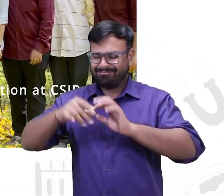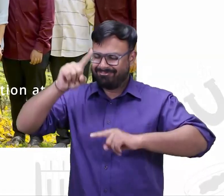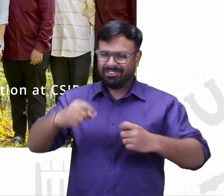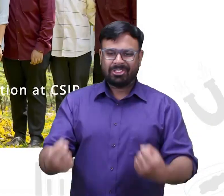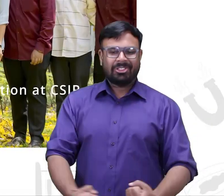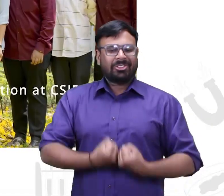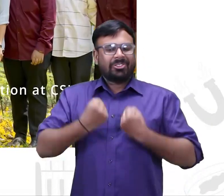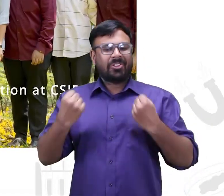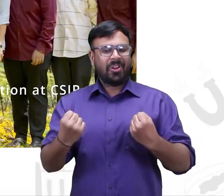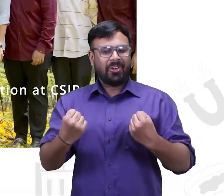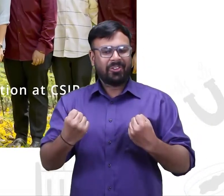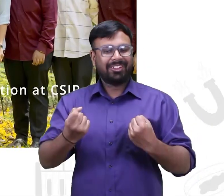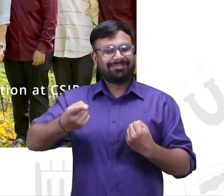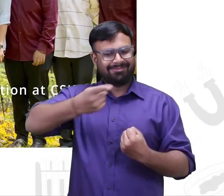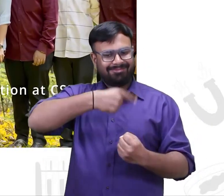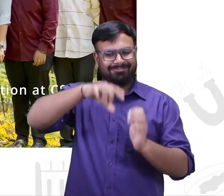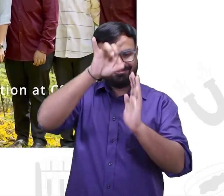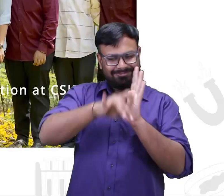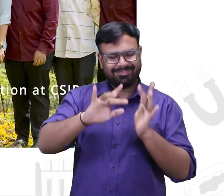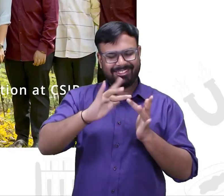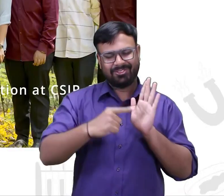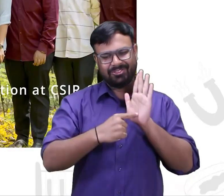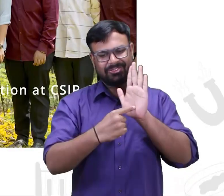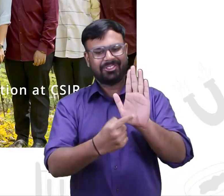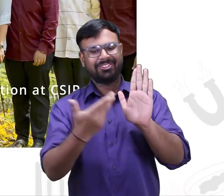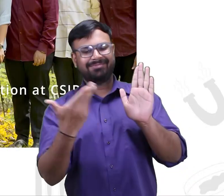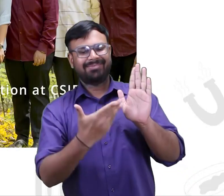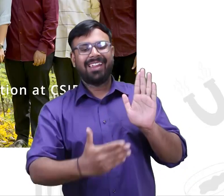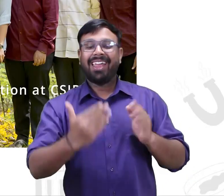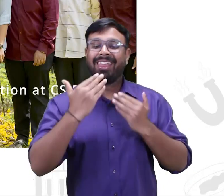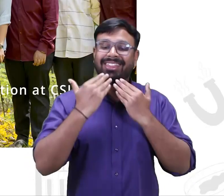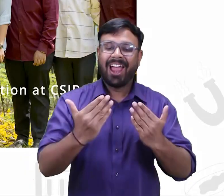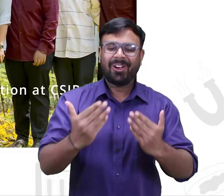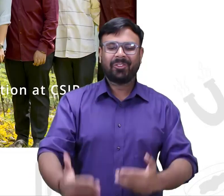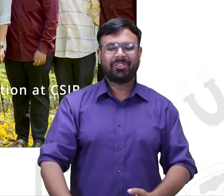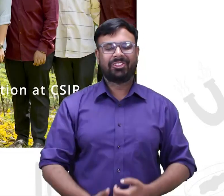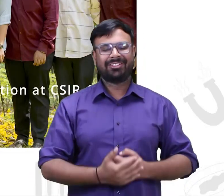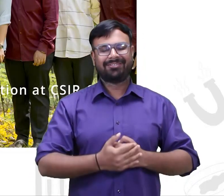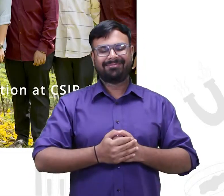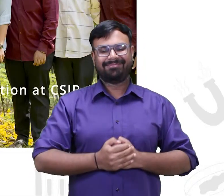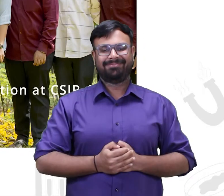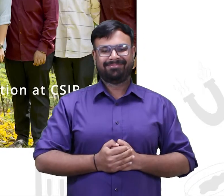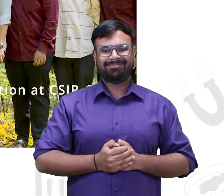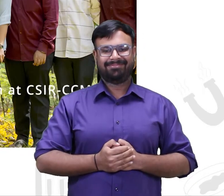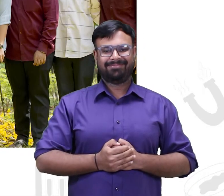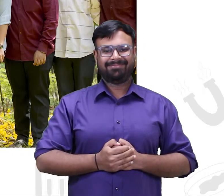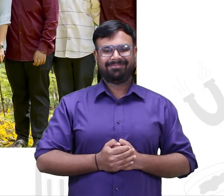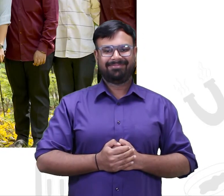believe that diversity is our strength. Do check out our lab website for more details, and thank you.